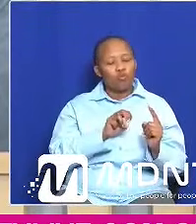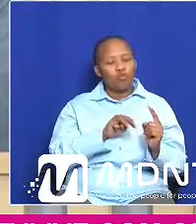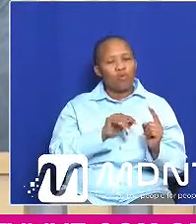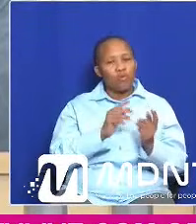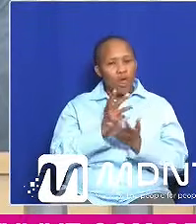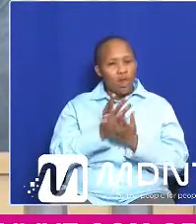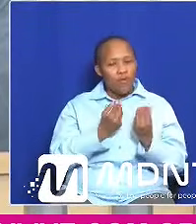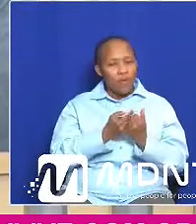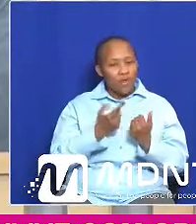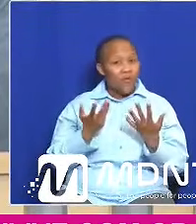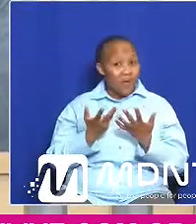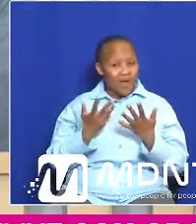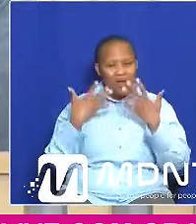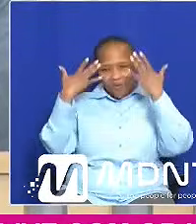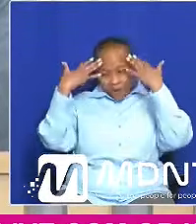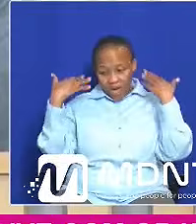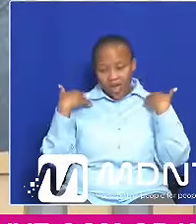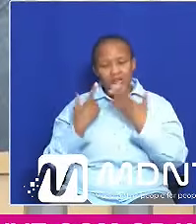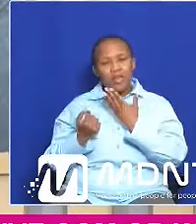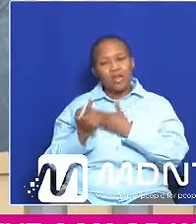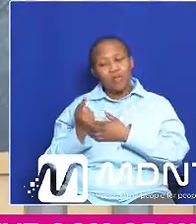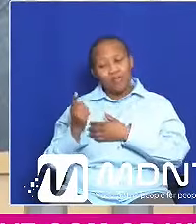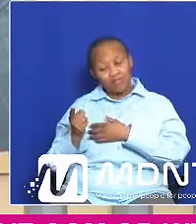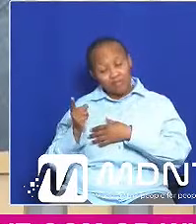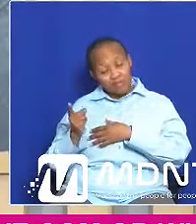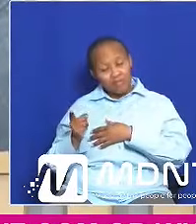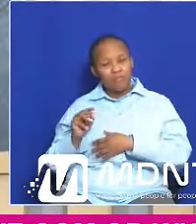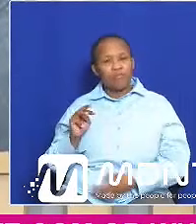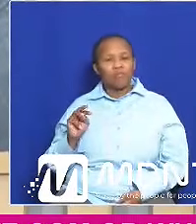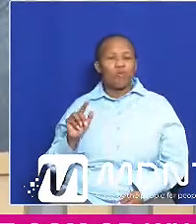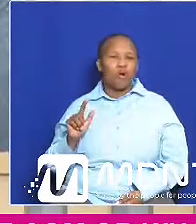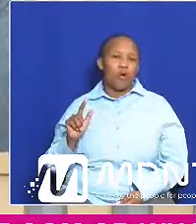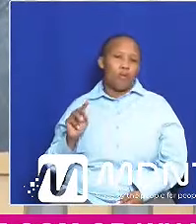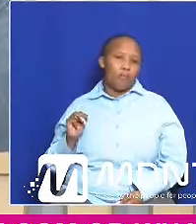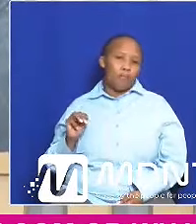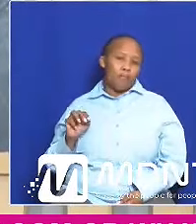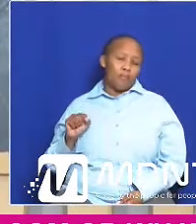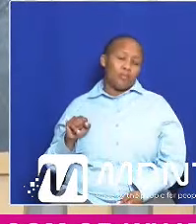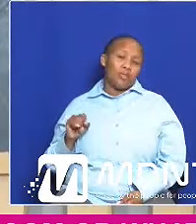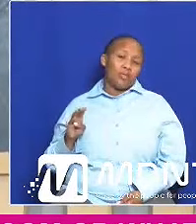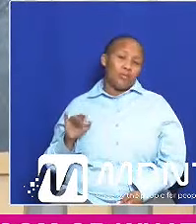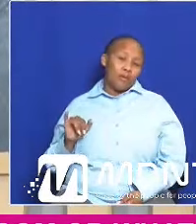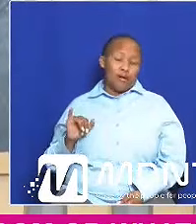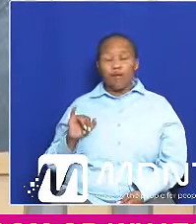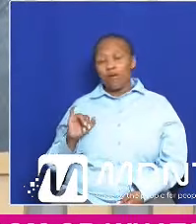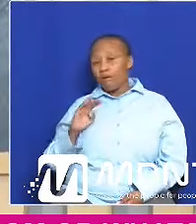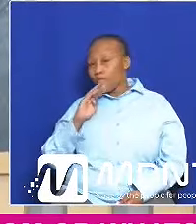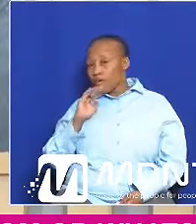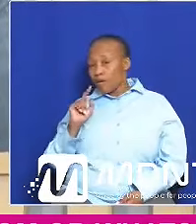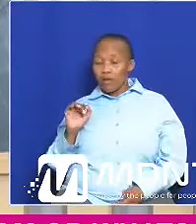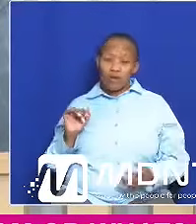that's when a relationship between the two of you started. Is that a fair